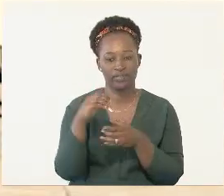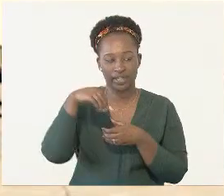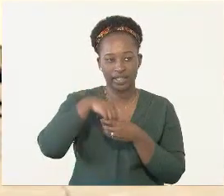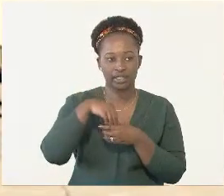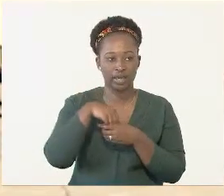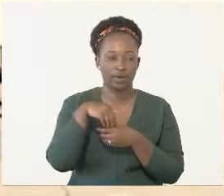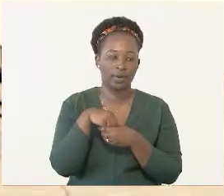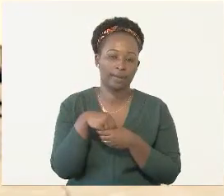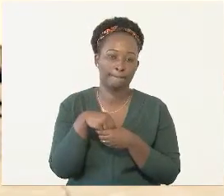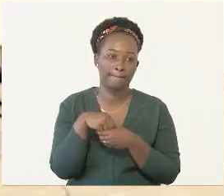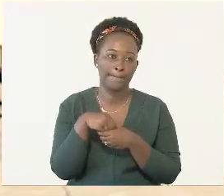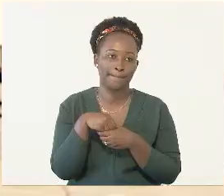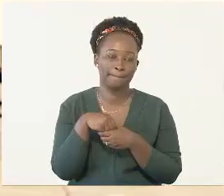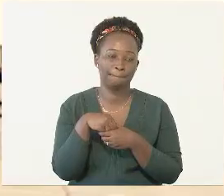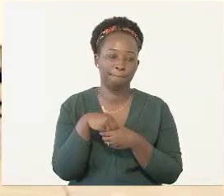internal